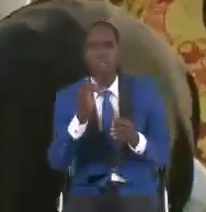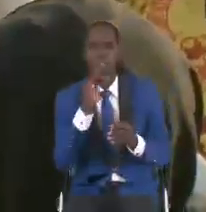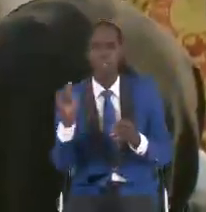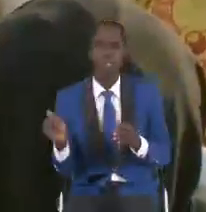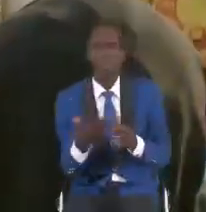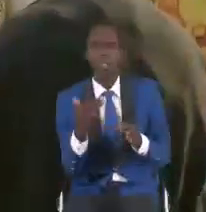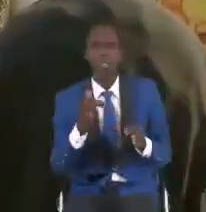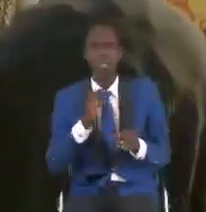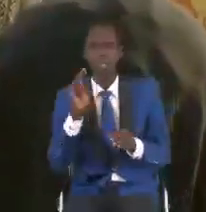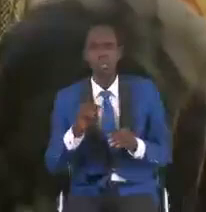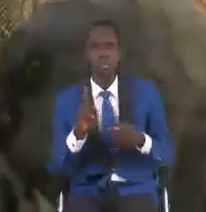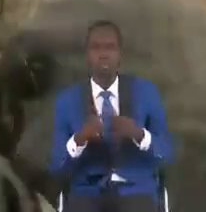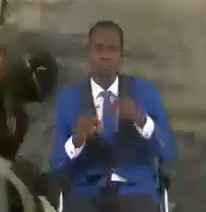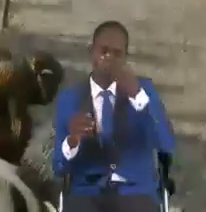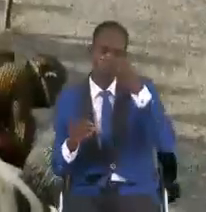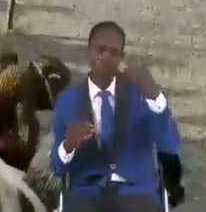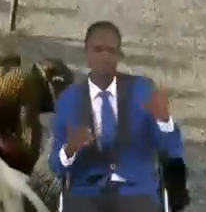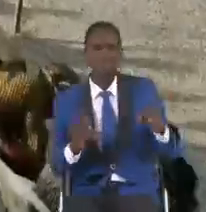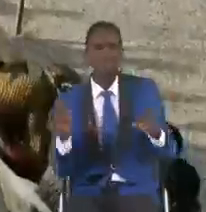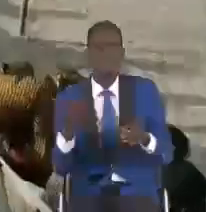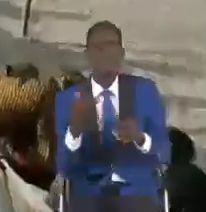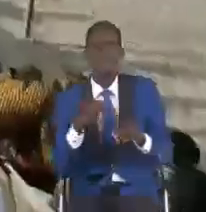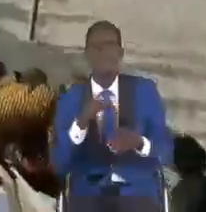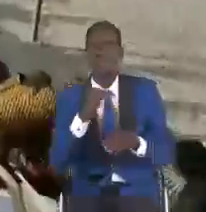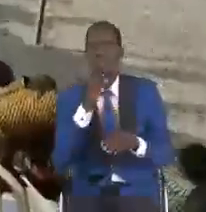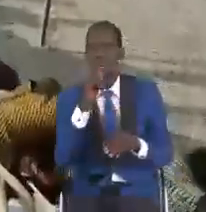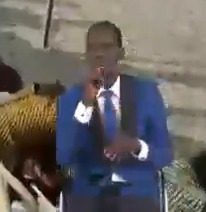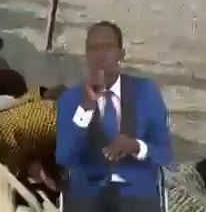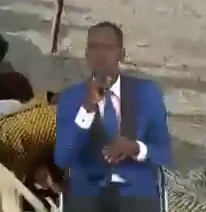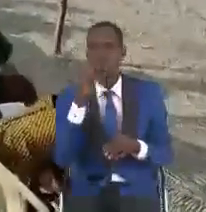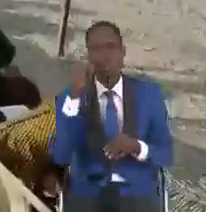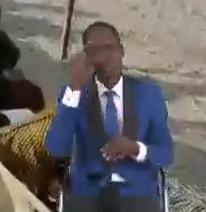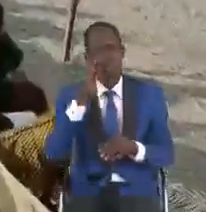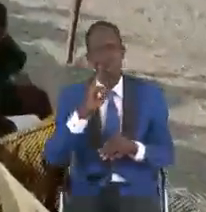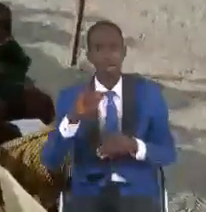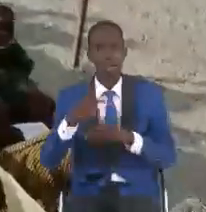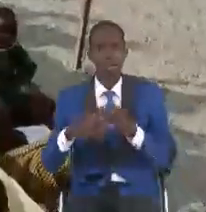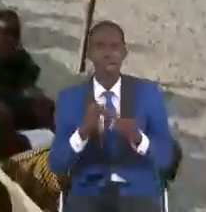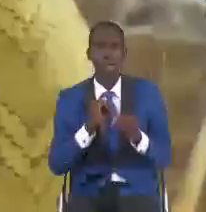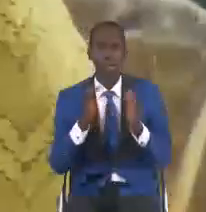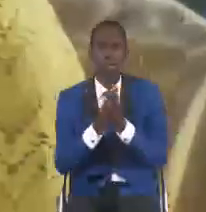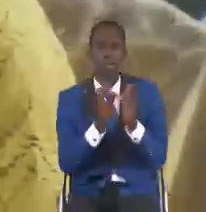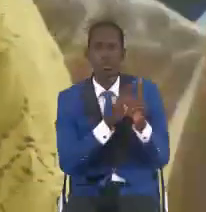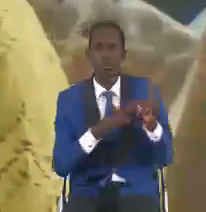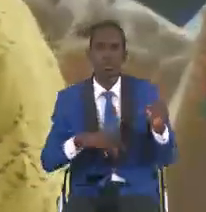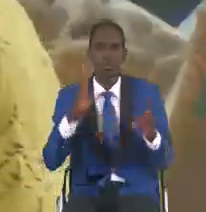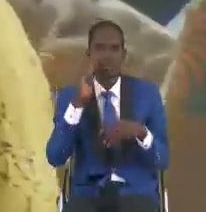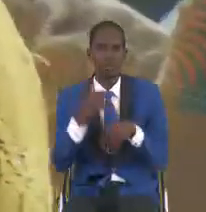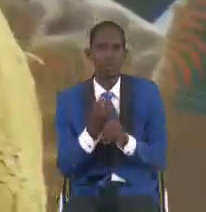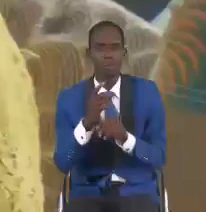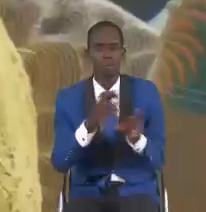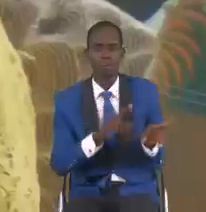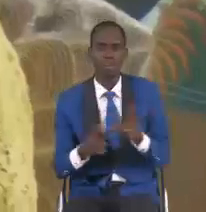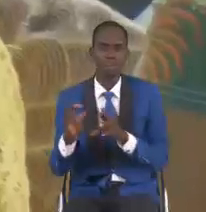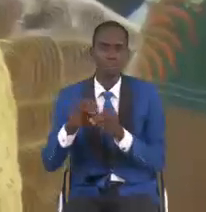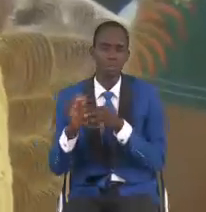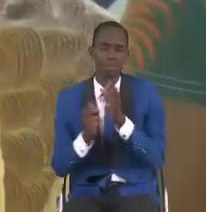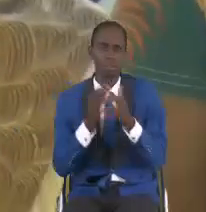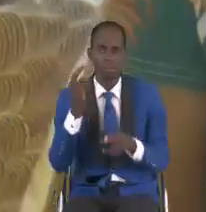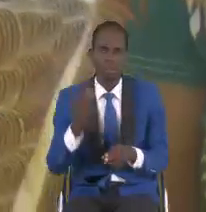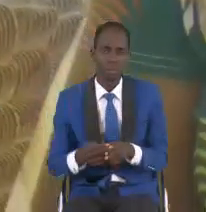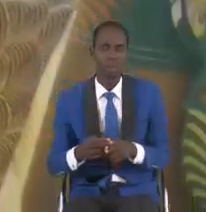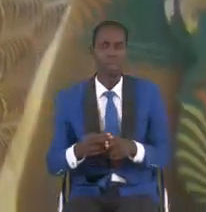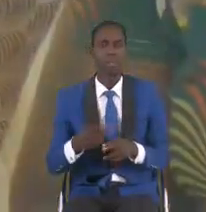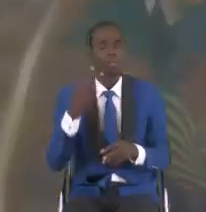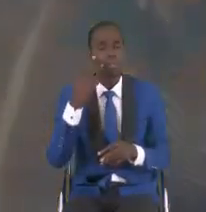not thinking about, I want to be ready. The Lord will make you ready in Jesus' name. For Paul the Apostle, he was